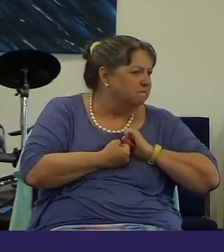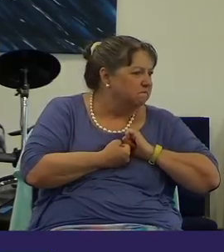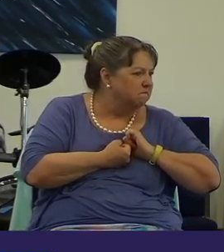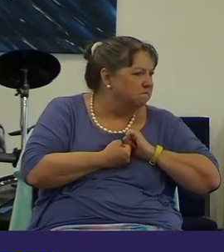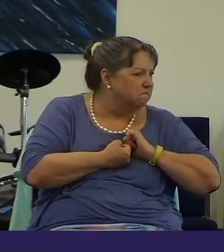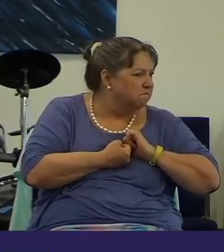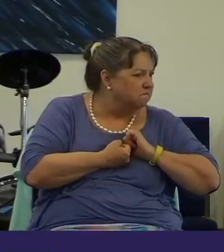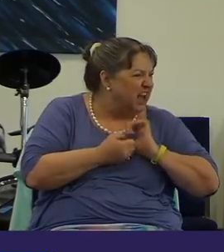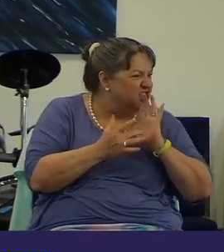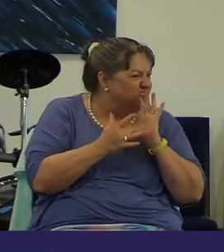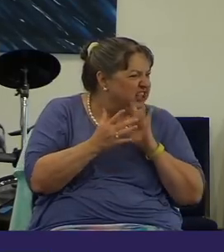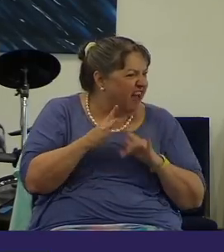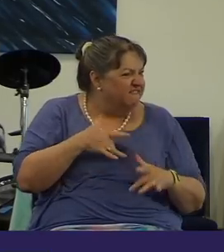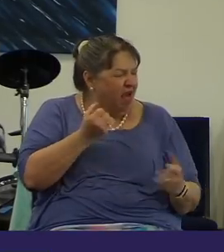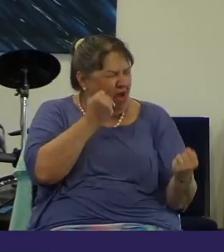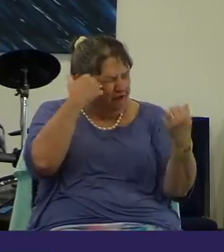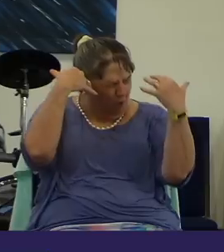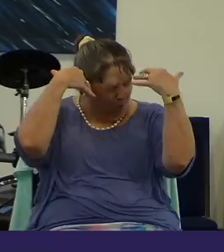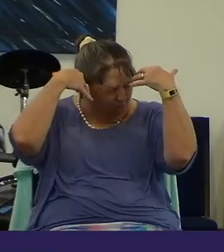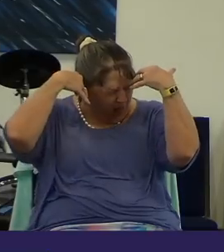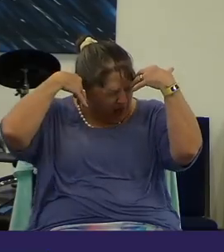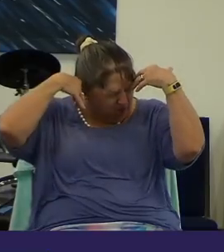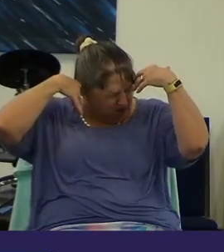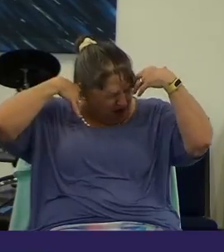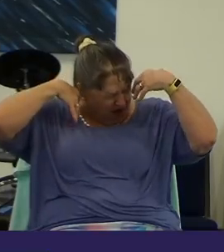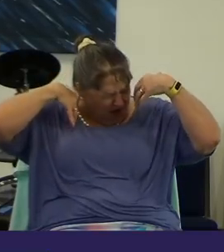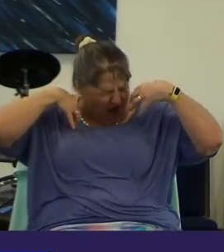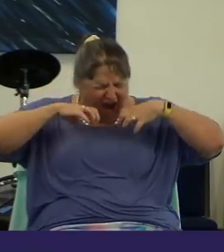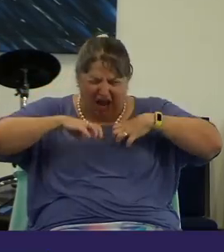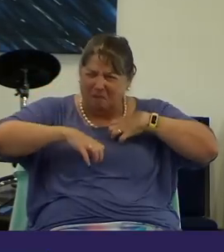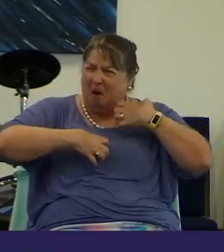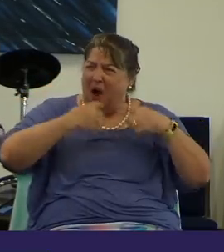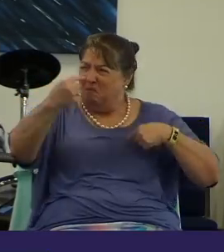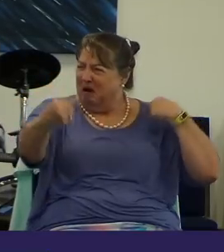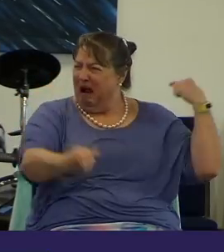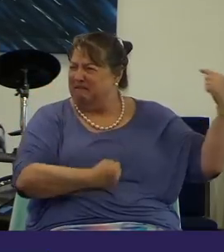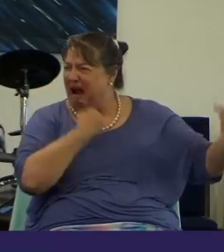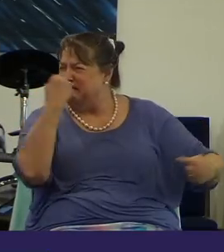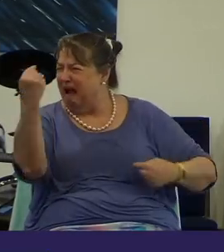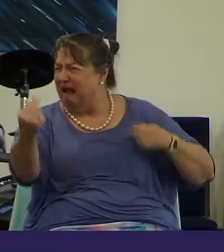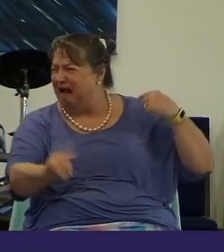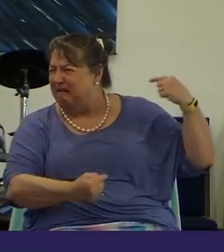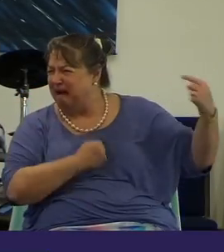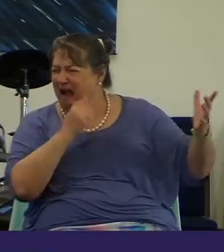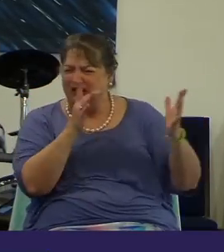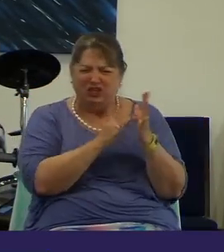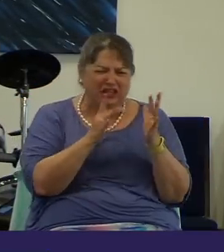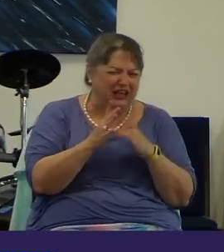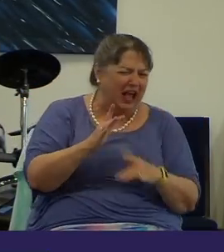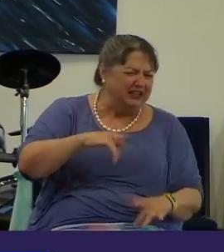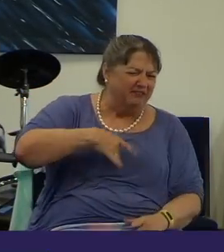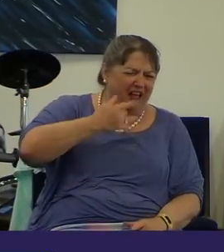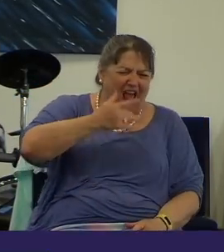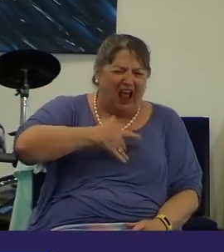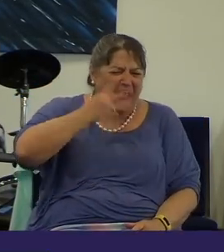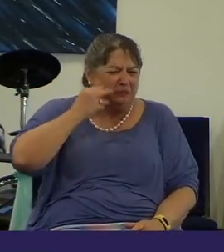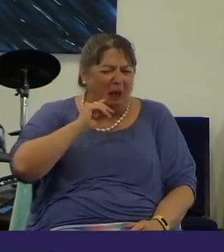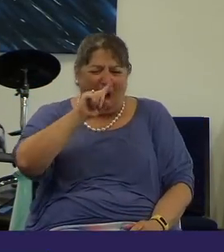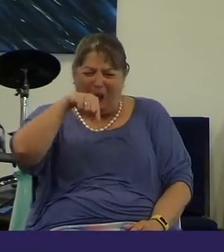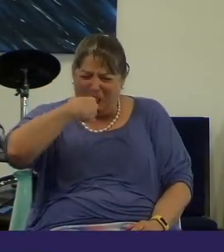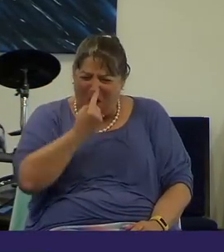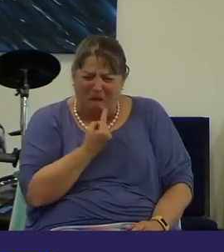was overtaken, that he was overwhelmed, that his emotions were being attacked. It was there that Jesus felt all alone. He